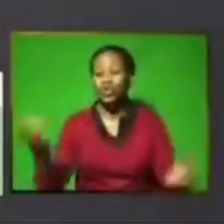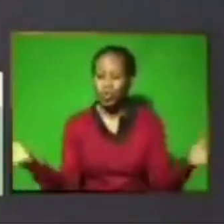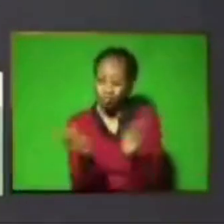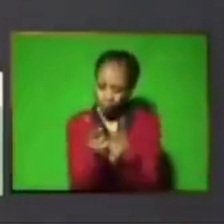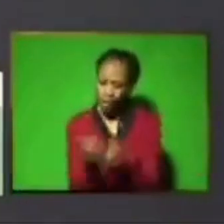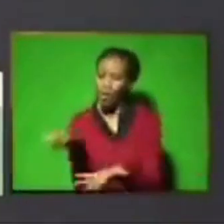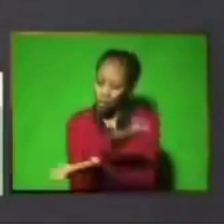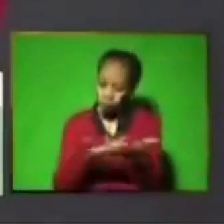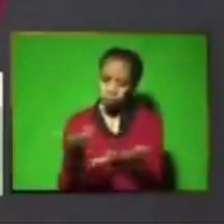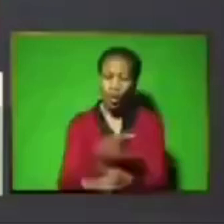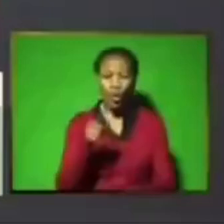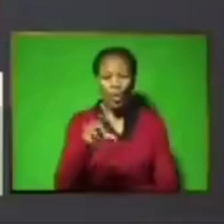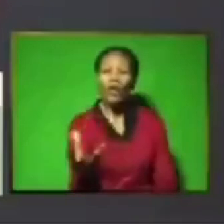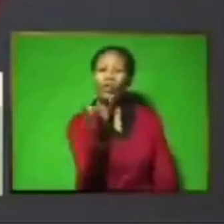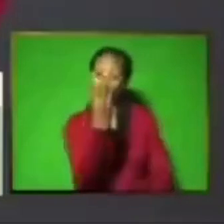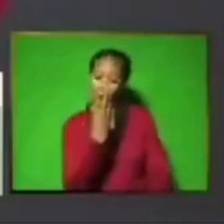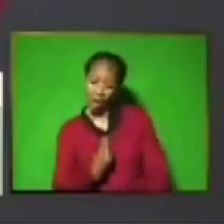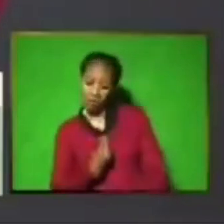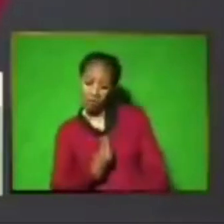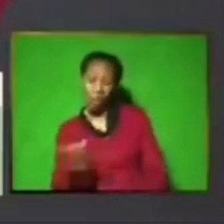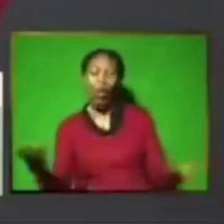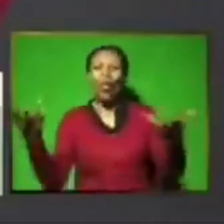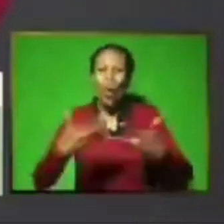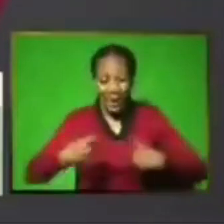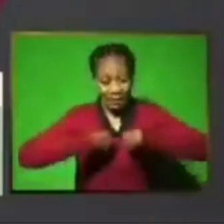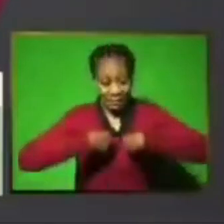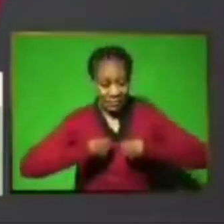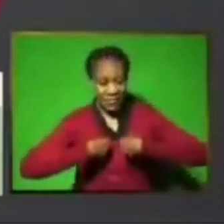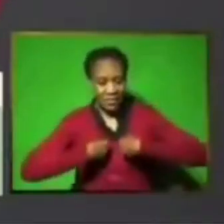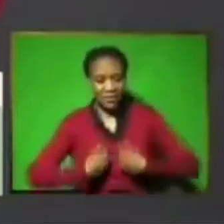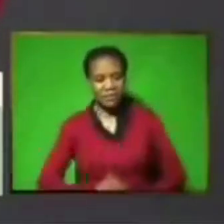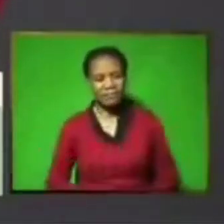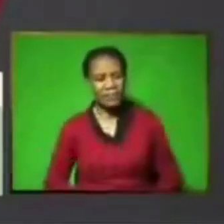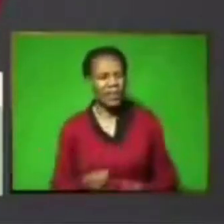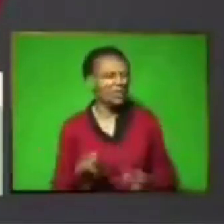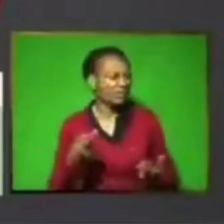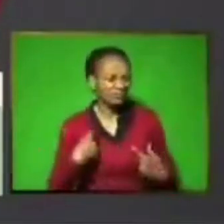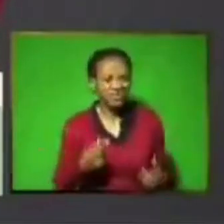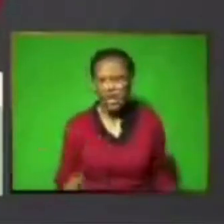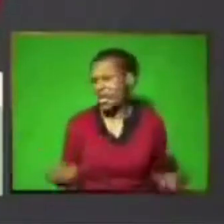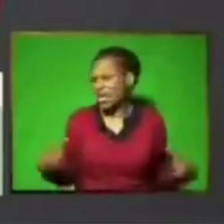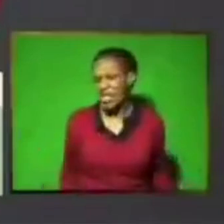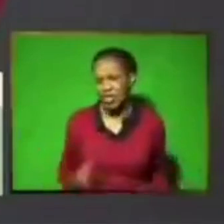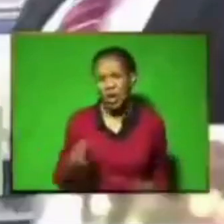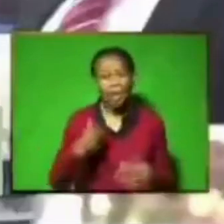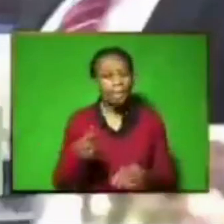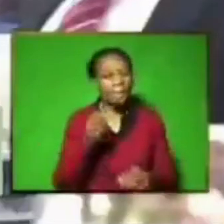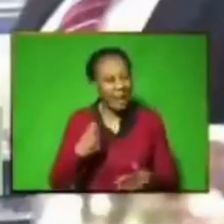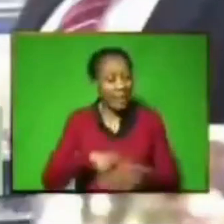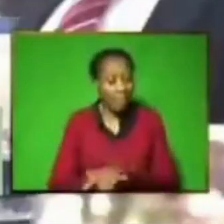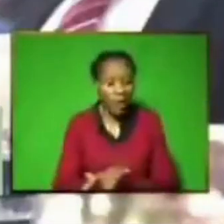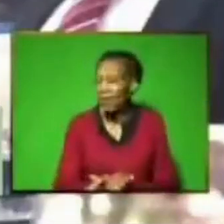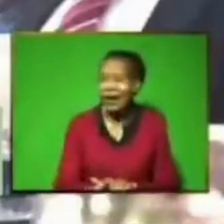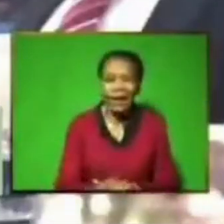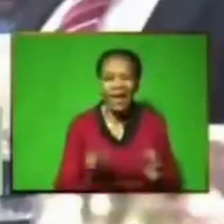robustly. You asked me a question and said, where were you? It was biologically impossible for me to be there.